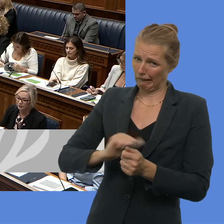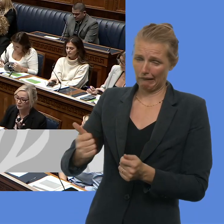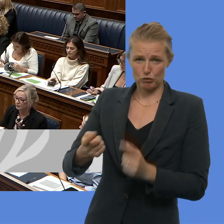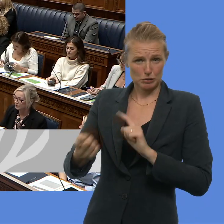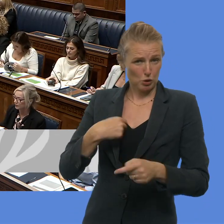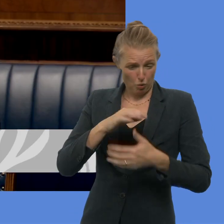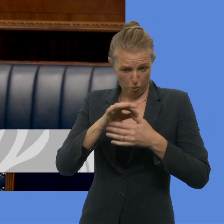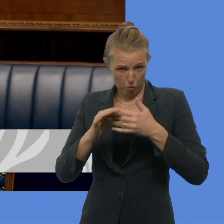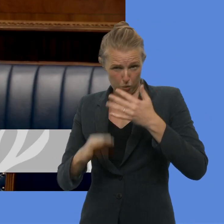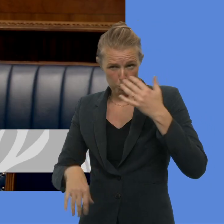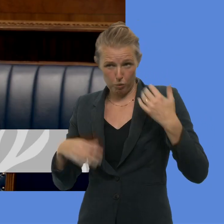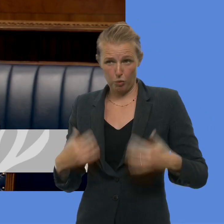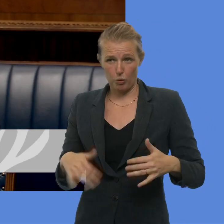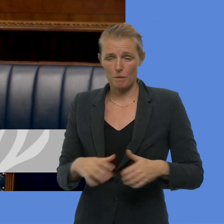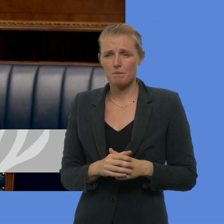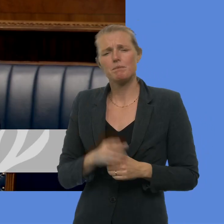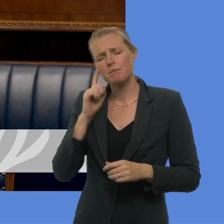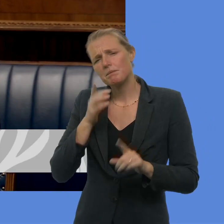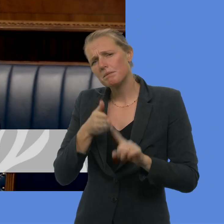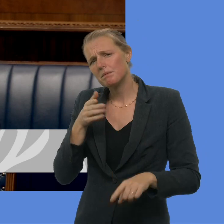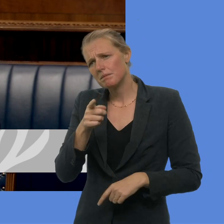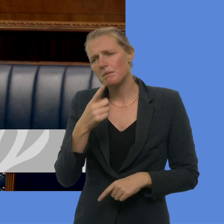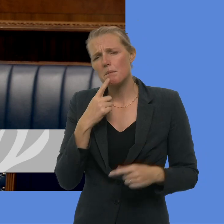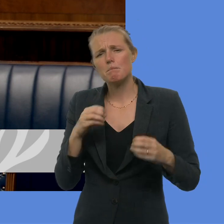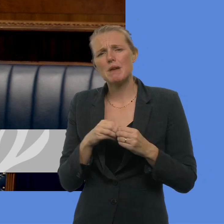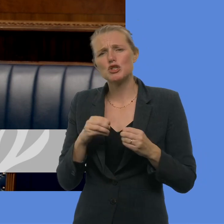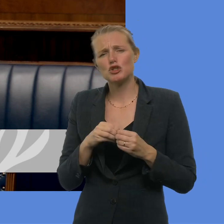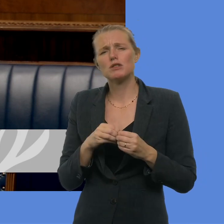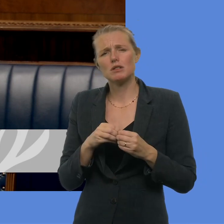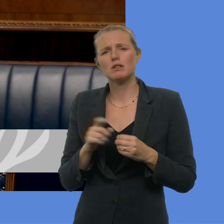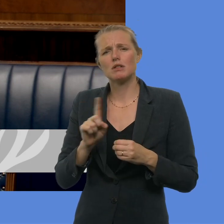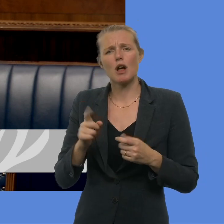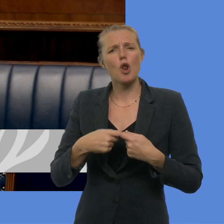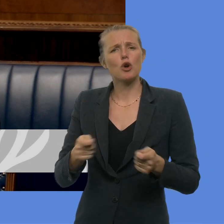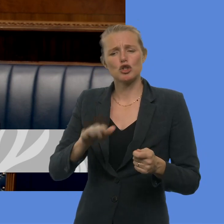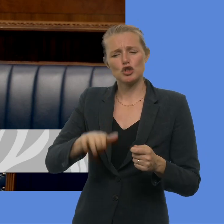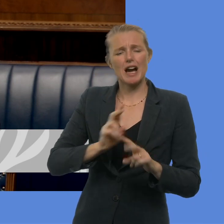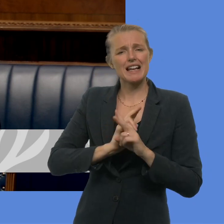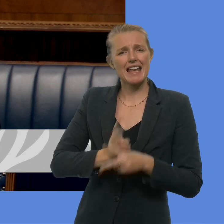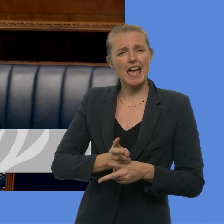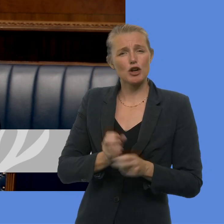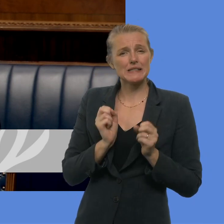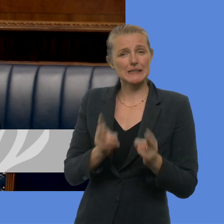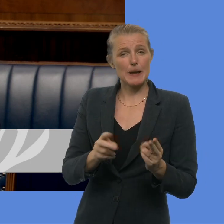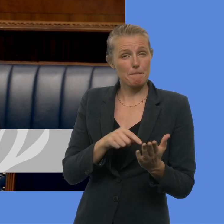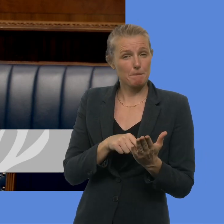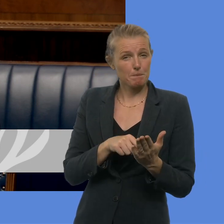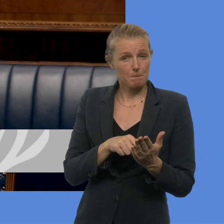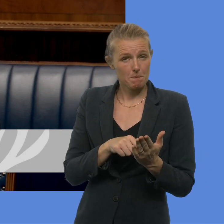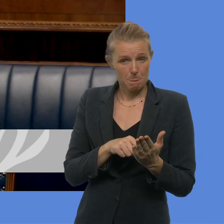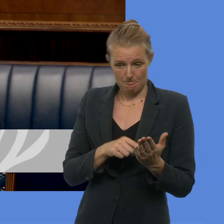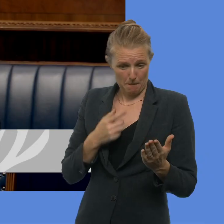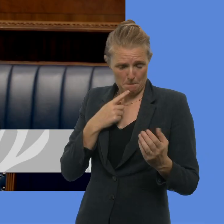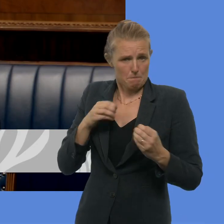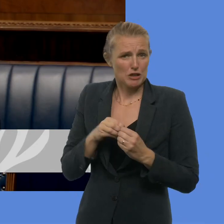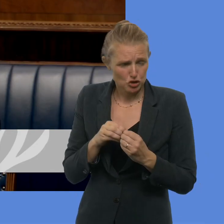Minister, I noted that just during that response you made reference to the launch of the childcare scheme, and you alluded to it at the end of your remarks there,